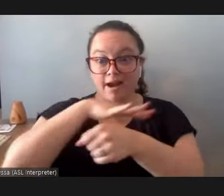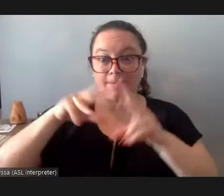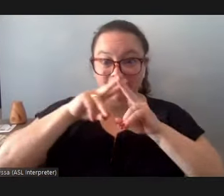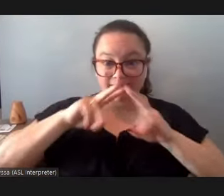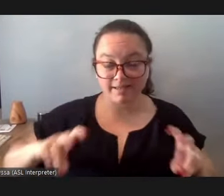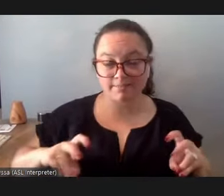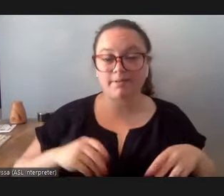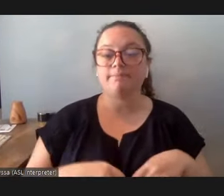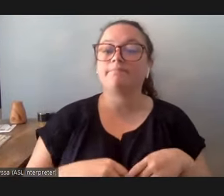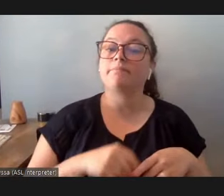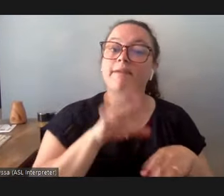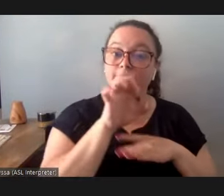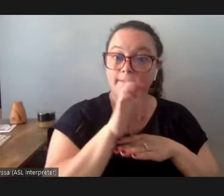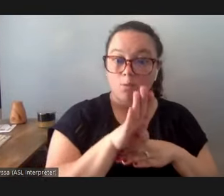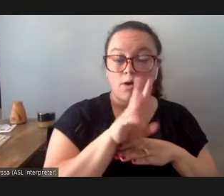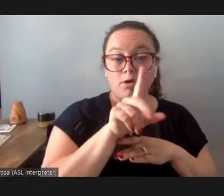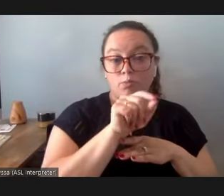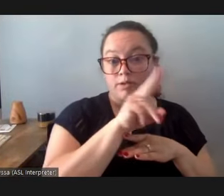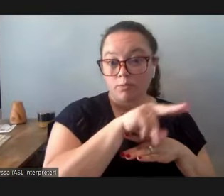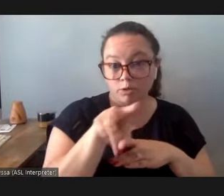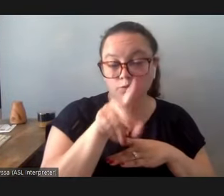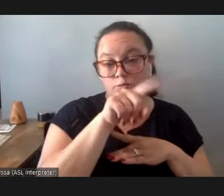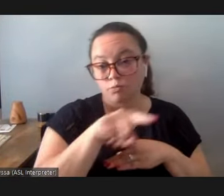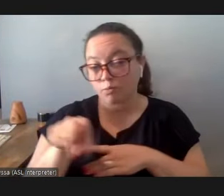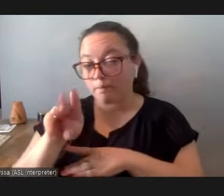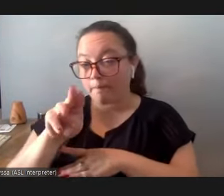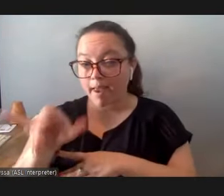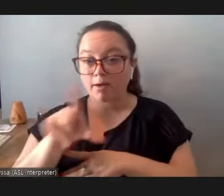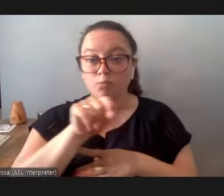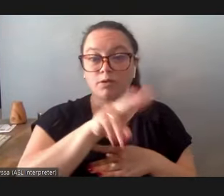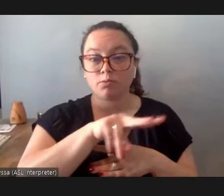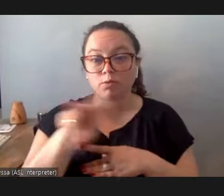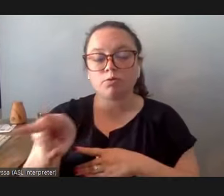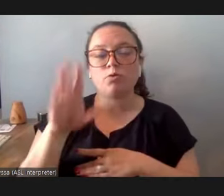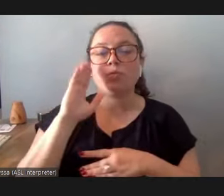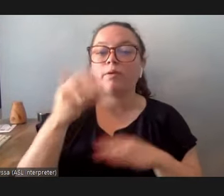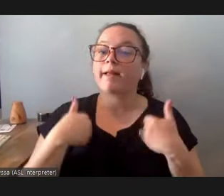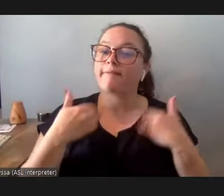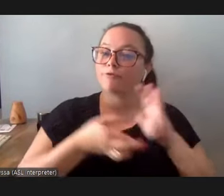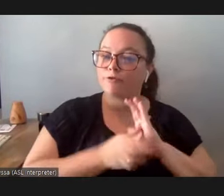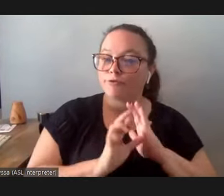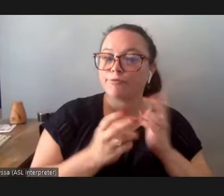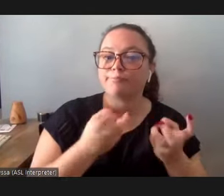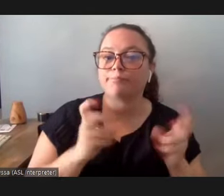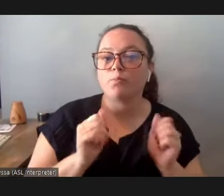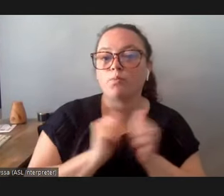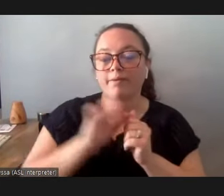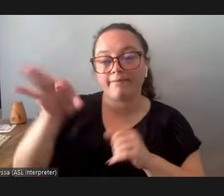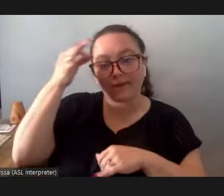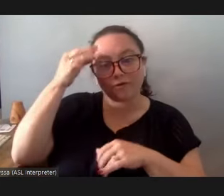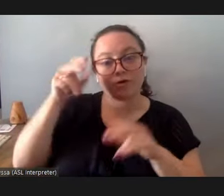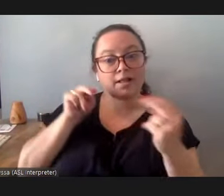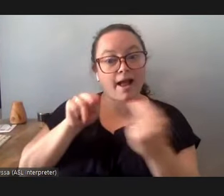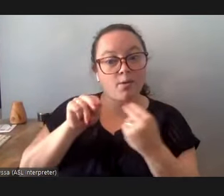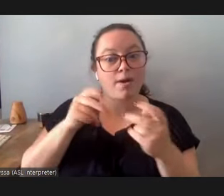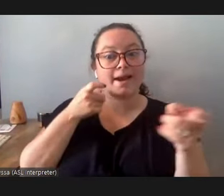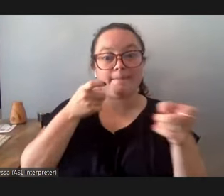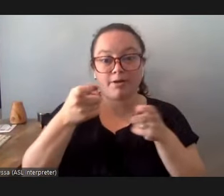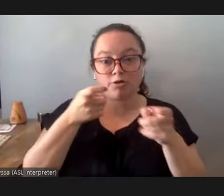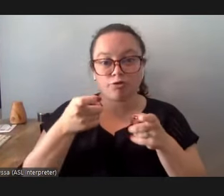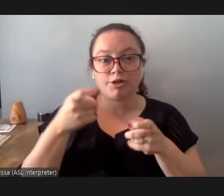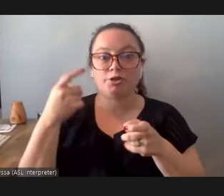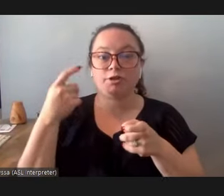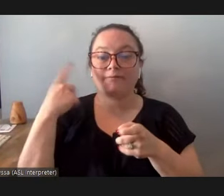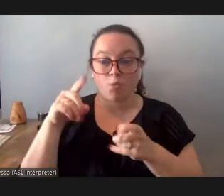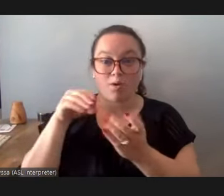and May 2022, there will be review with Federal Highway Administration of the document itself. And at the end of that period, the